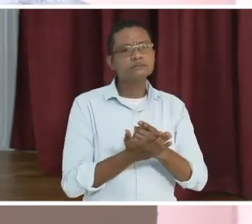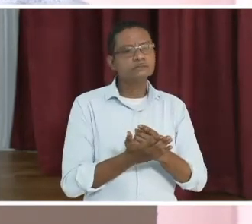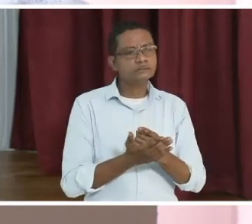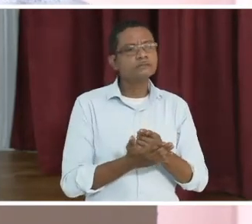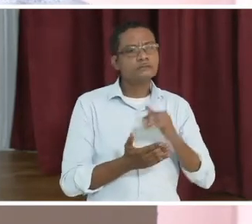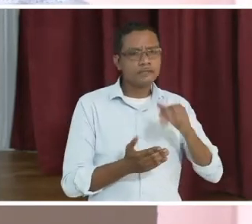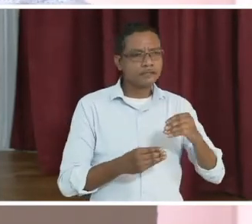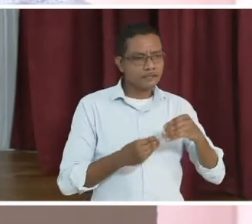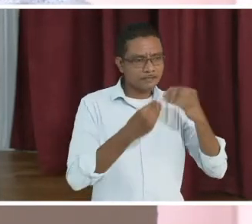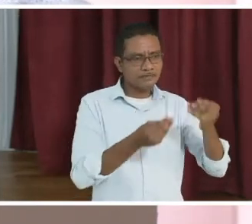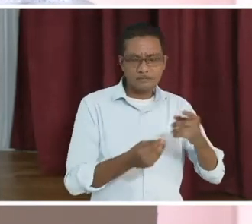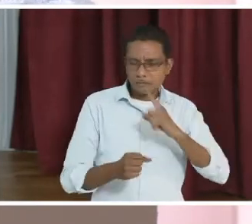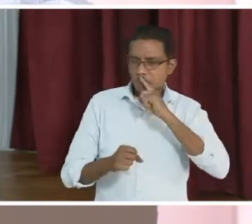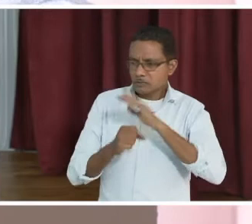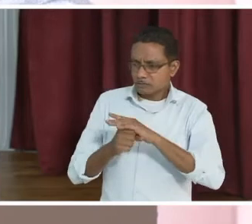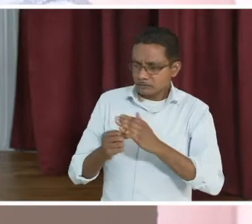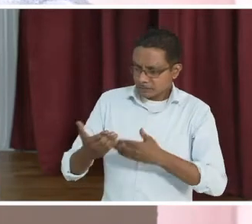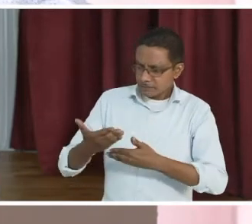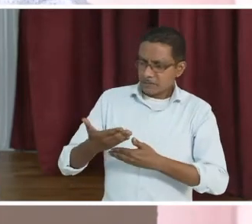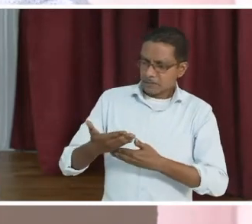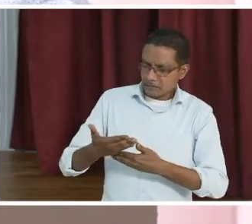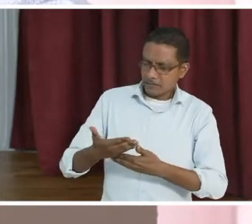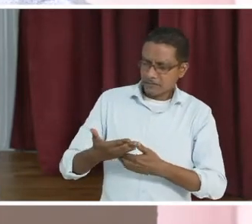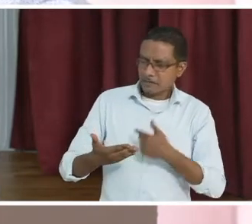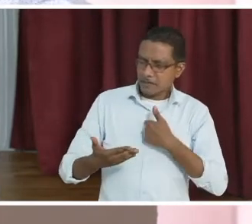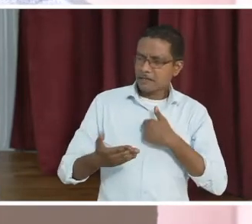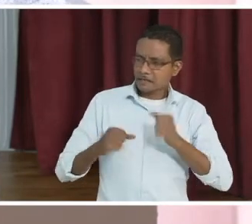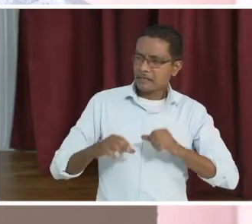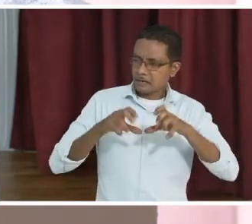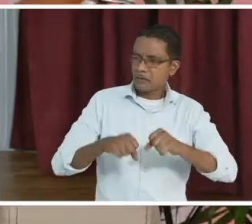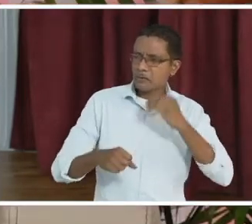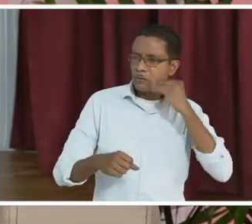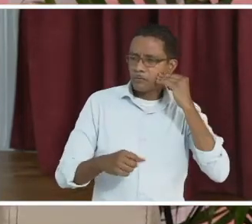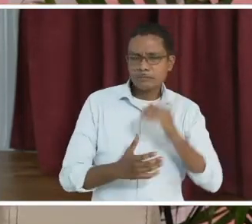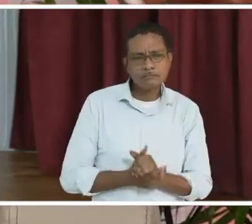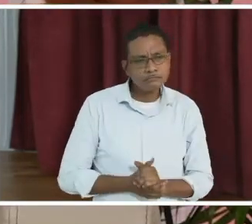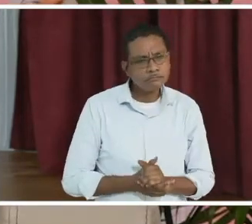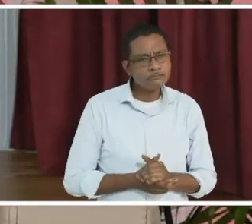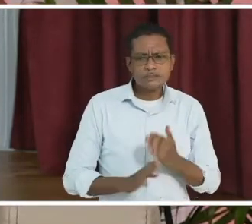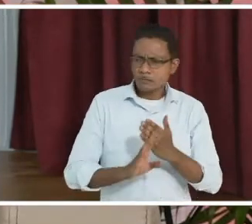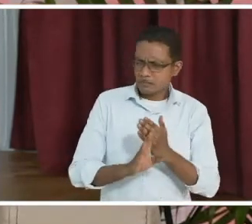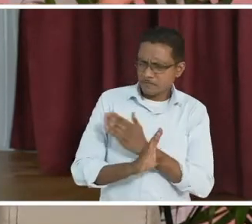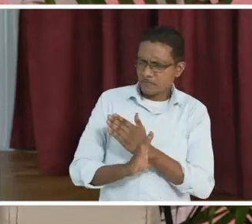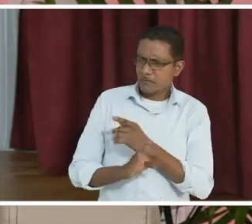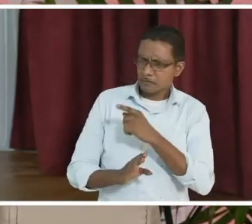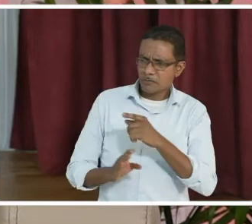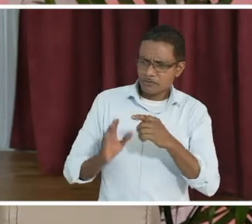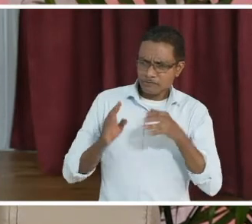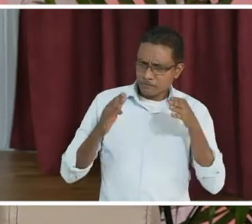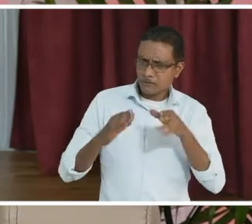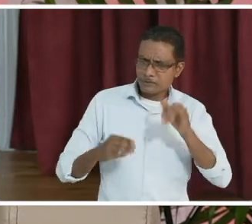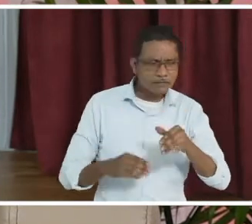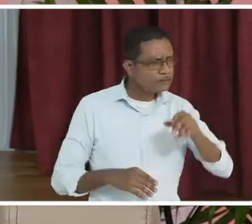this in hand. I am a homeowner. That's right. So before we can get to that though, Ttmf must have criteria that they look at